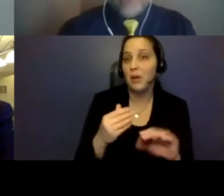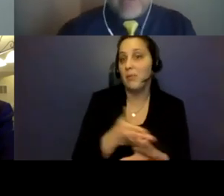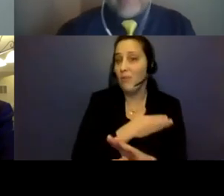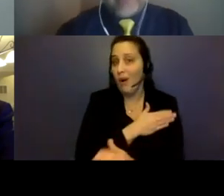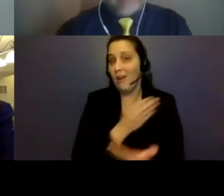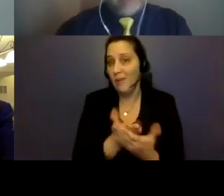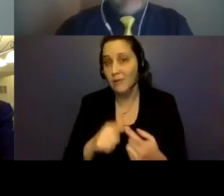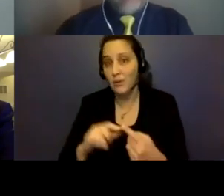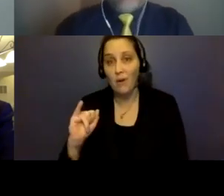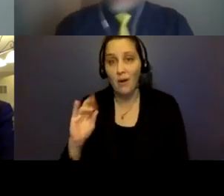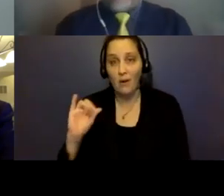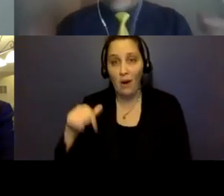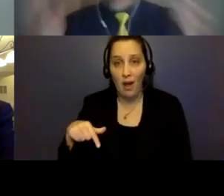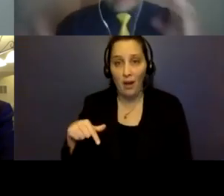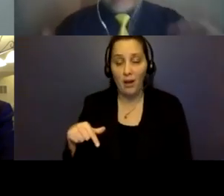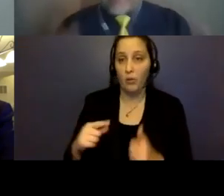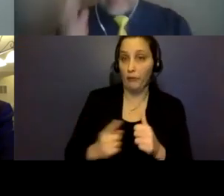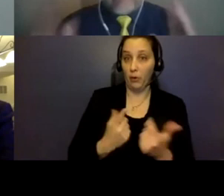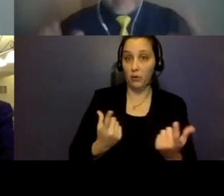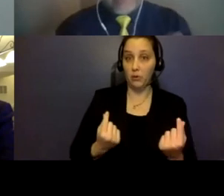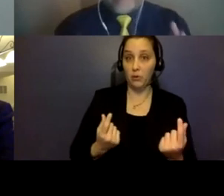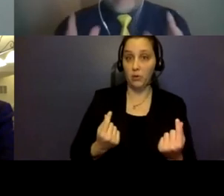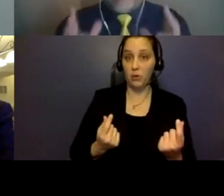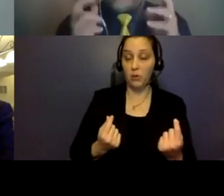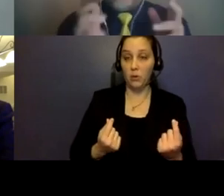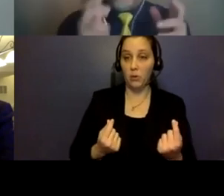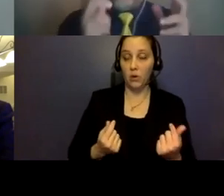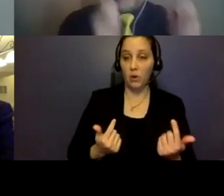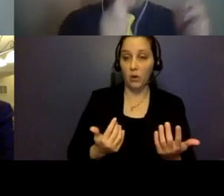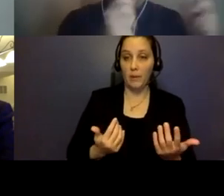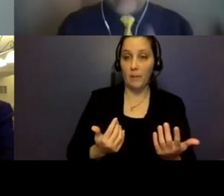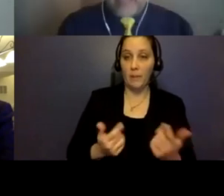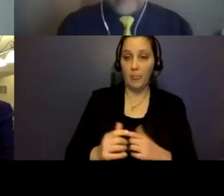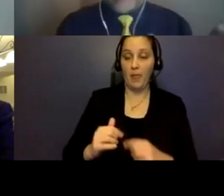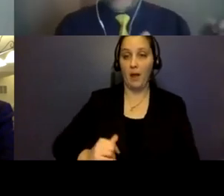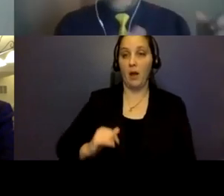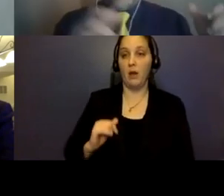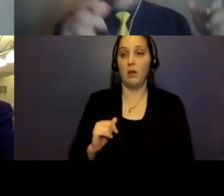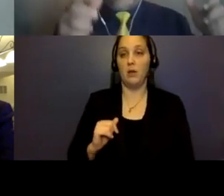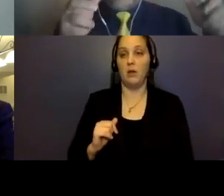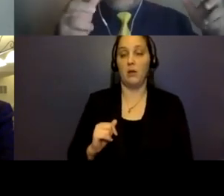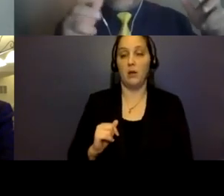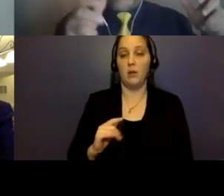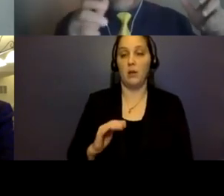to Iraq, one of the first things I did, I ran and got their